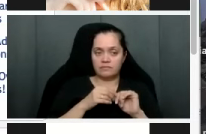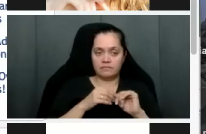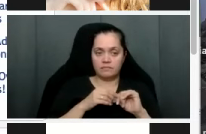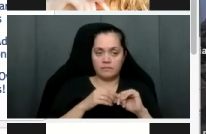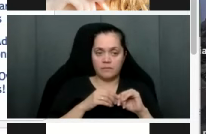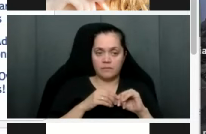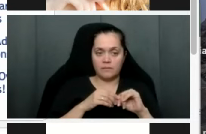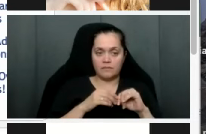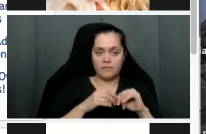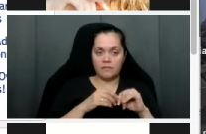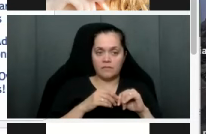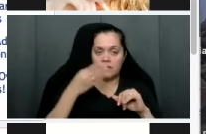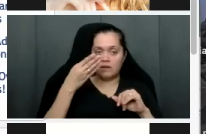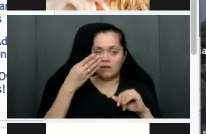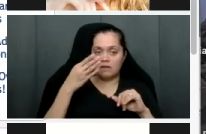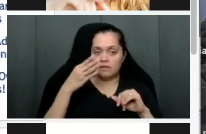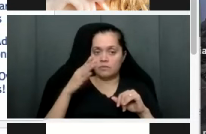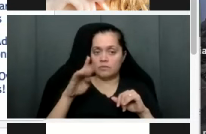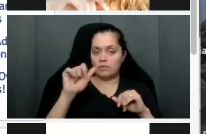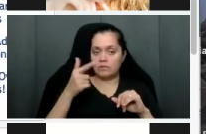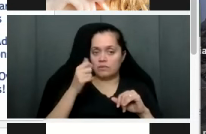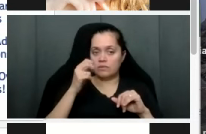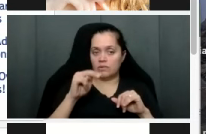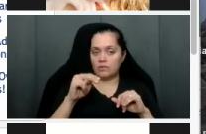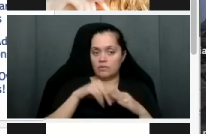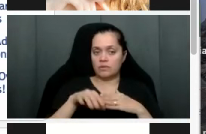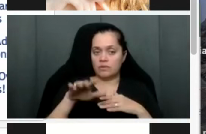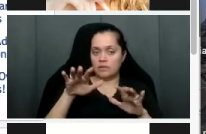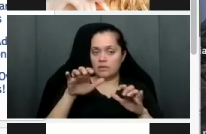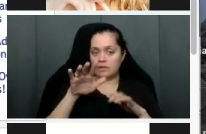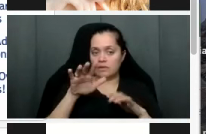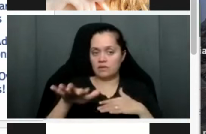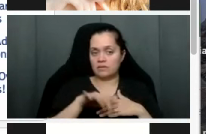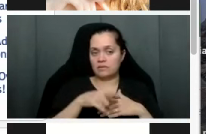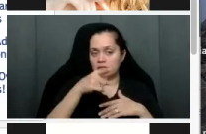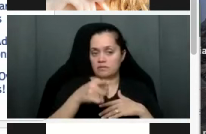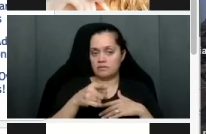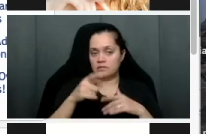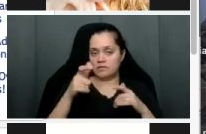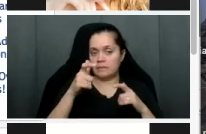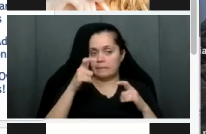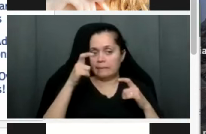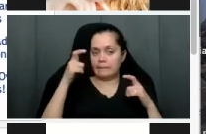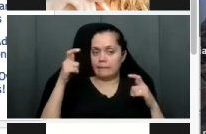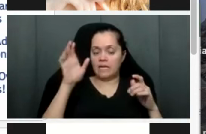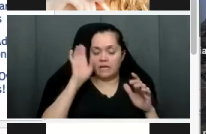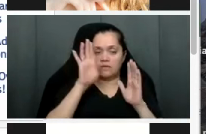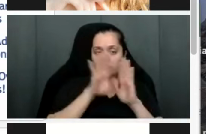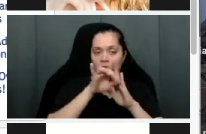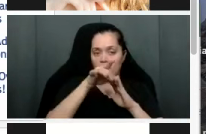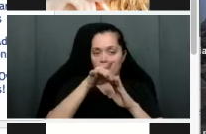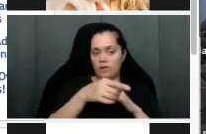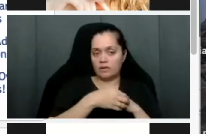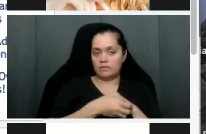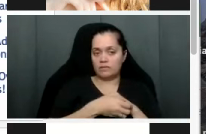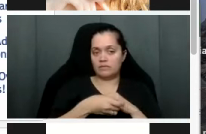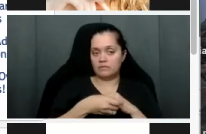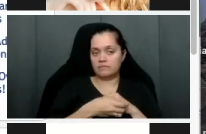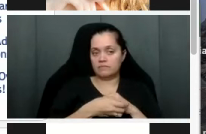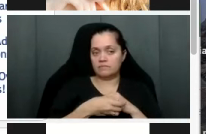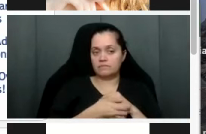Here's the famous Blue Lagoon in Iceland. Very big photo here on the screen now.